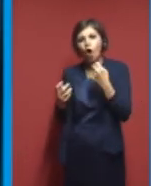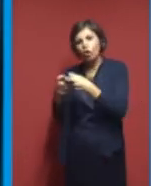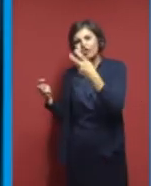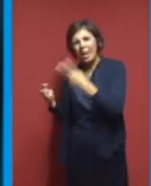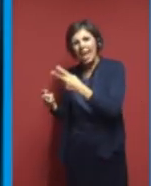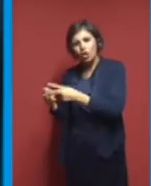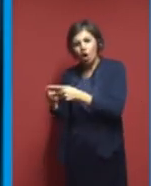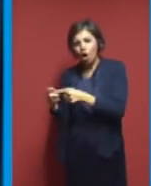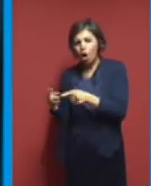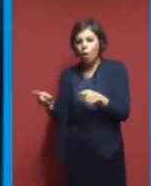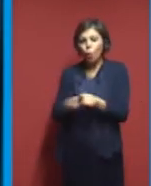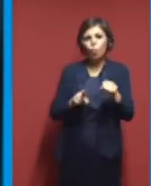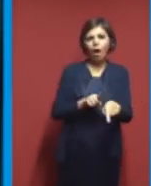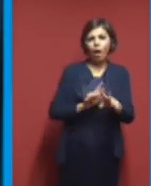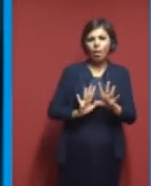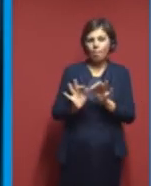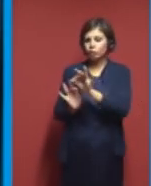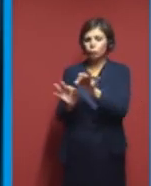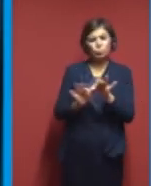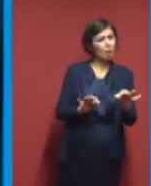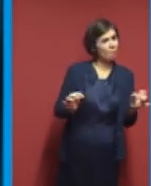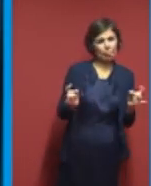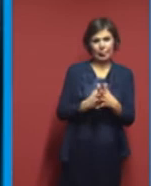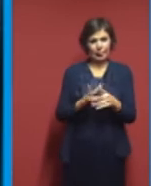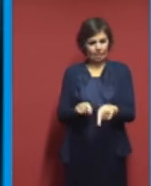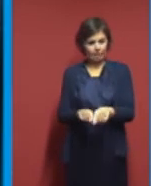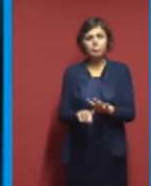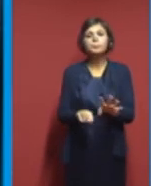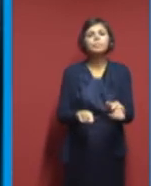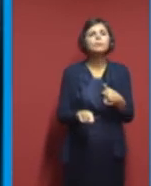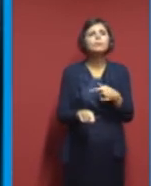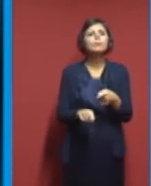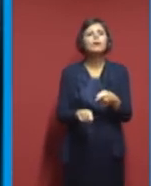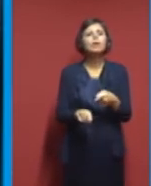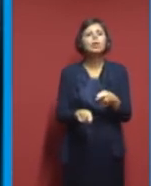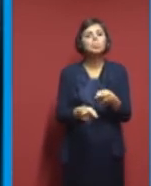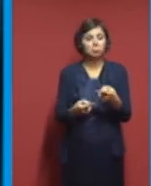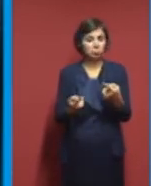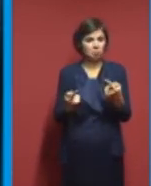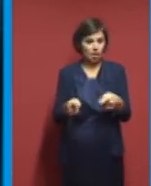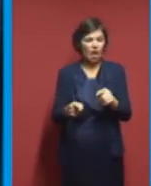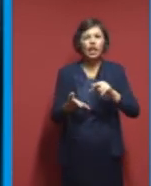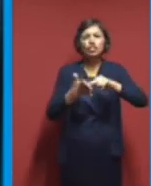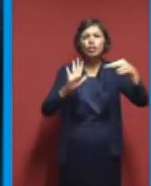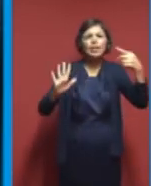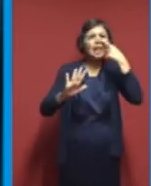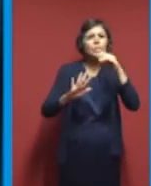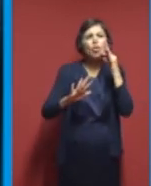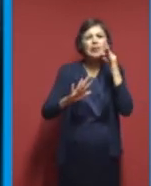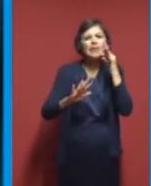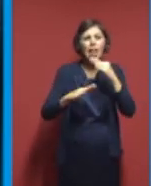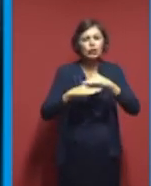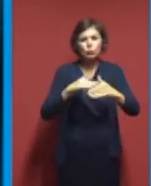What else can we do with tissue engineering? Well, if you think about the drug screening process, for example, it costs over $1